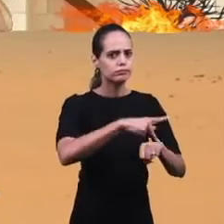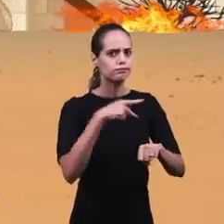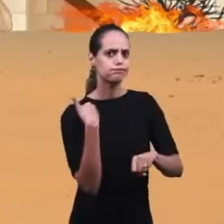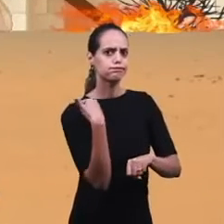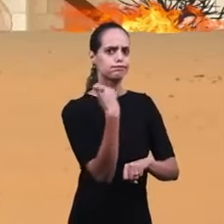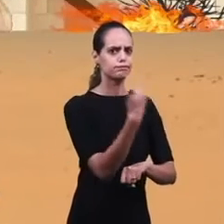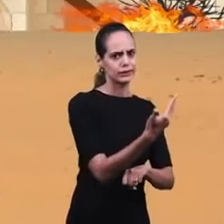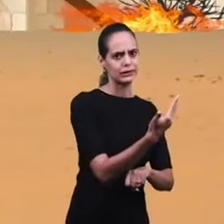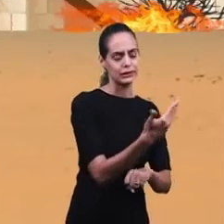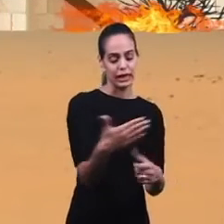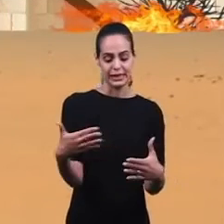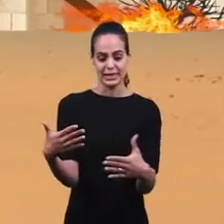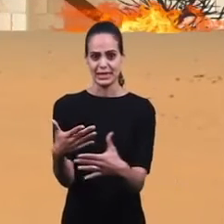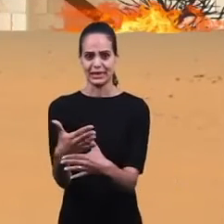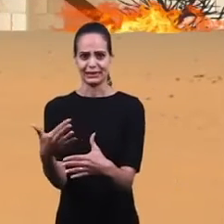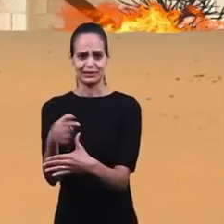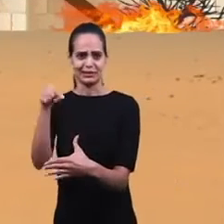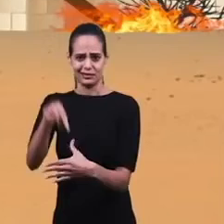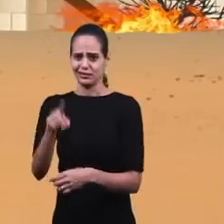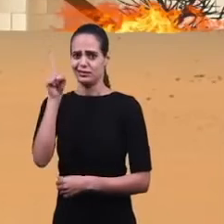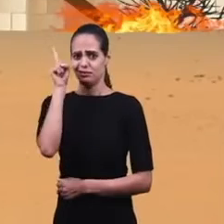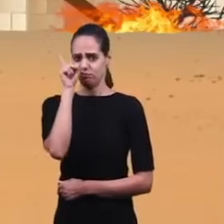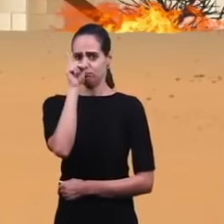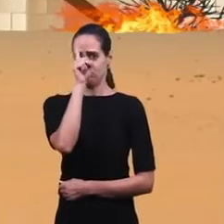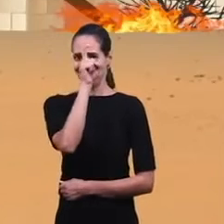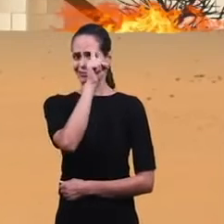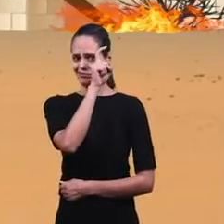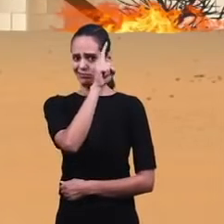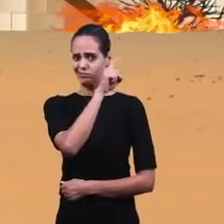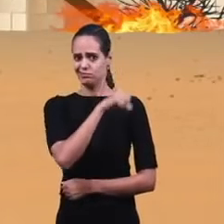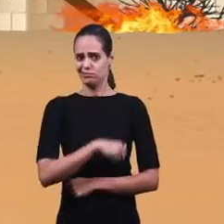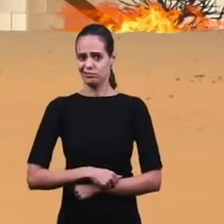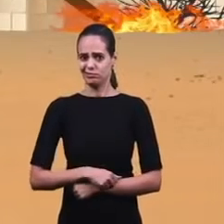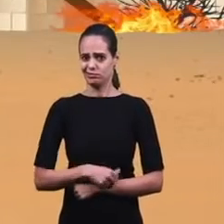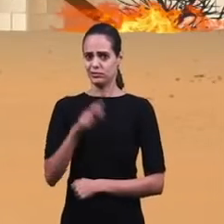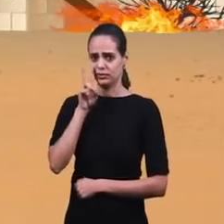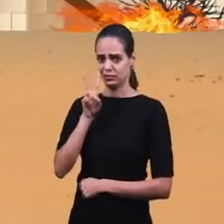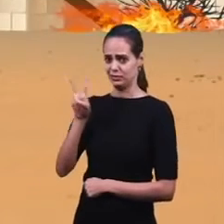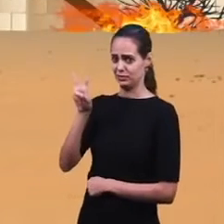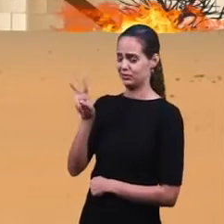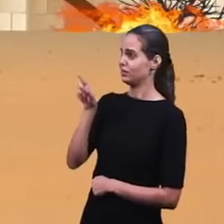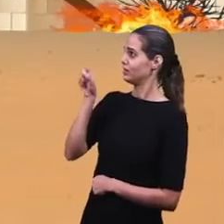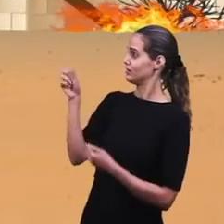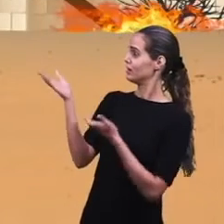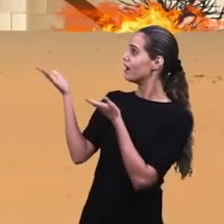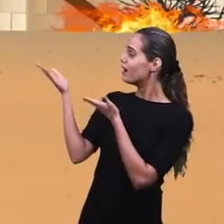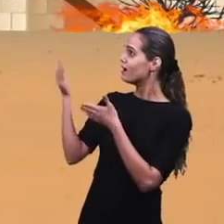situation. Look at the slide. Look at the walls and the doors.